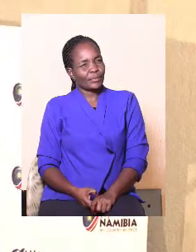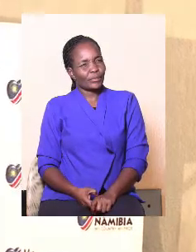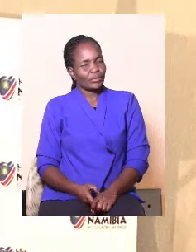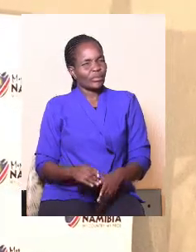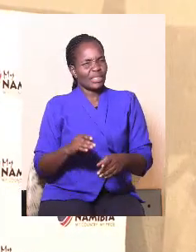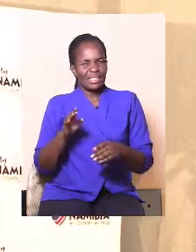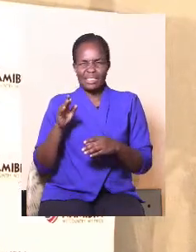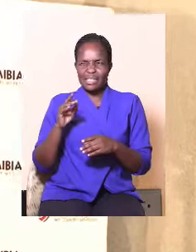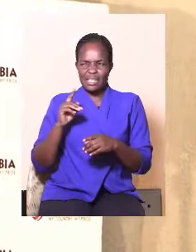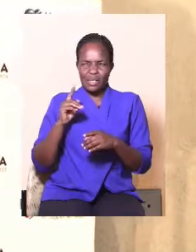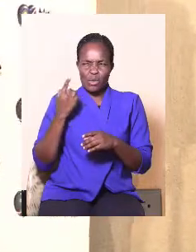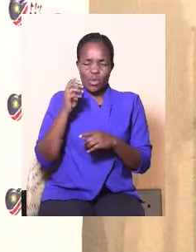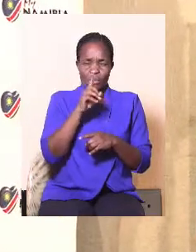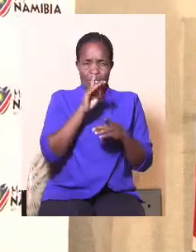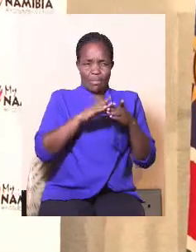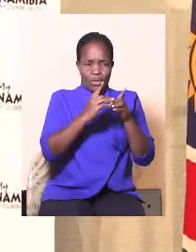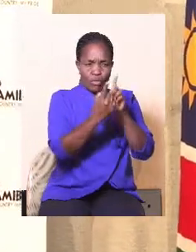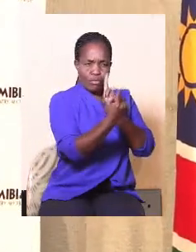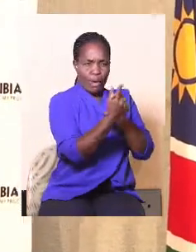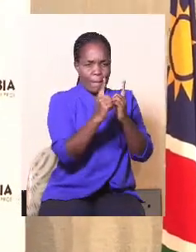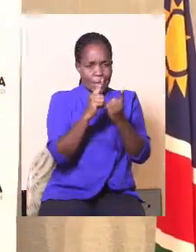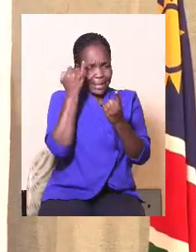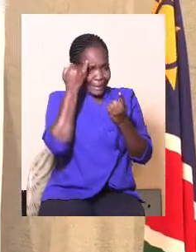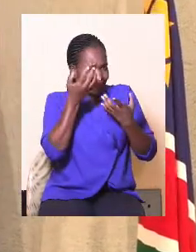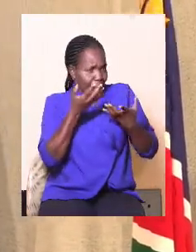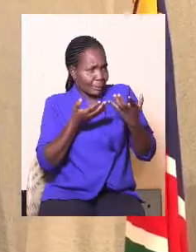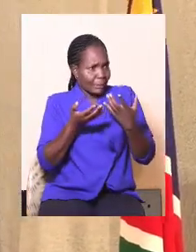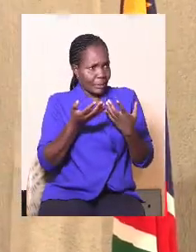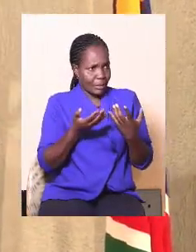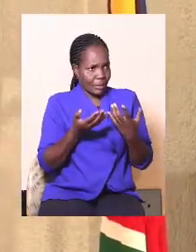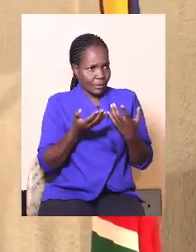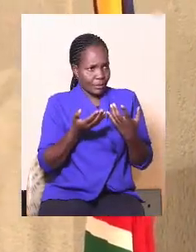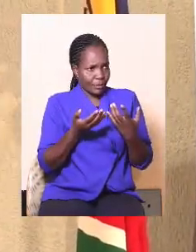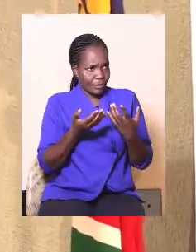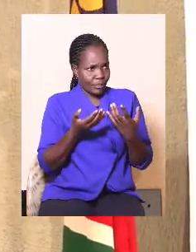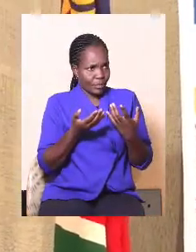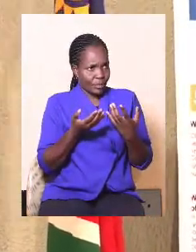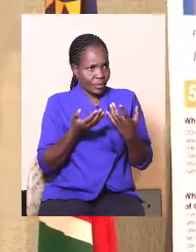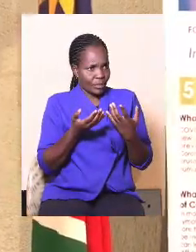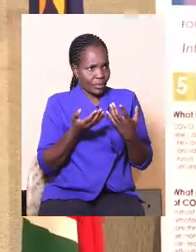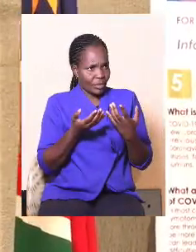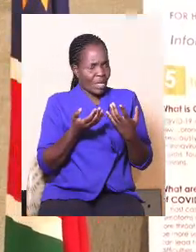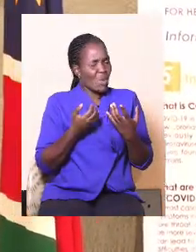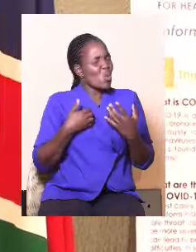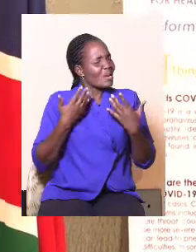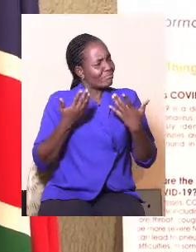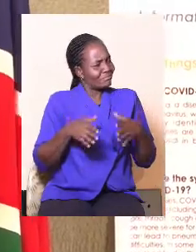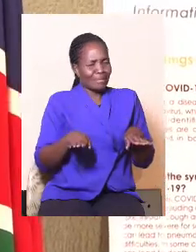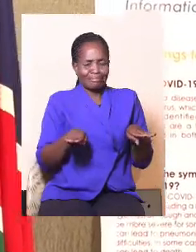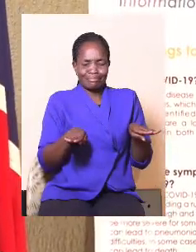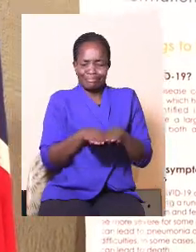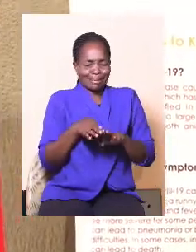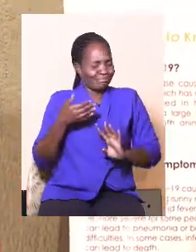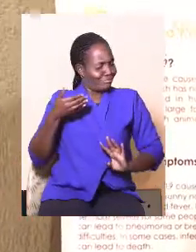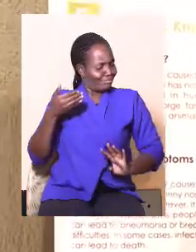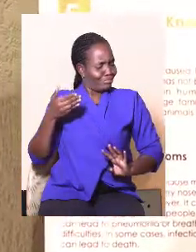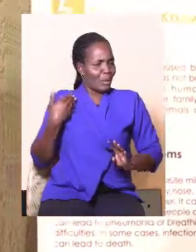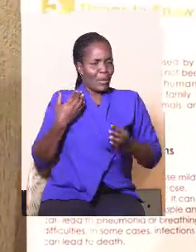Consultation, I think there was a question on consultation. Consultation is something that we greatly value. We have consulted with a